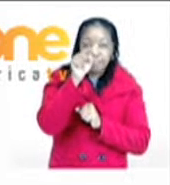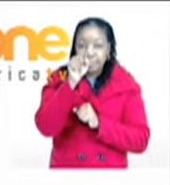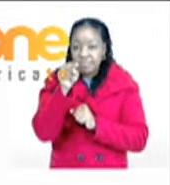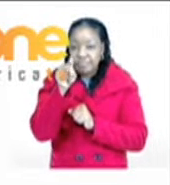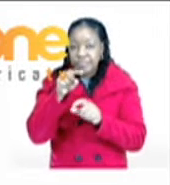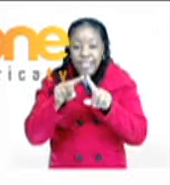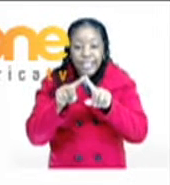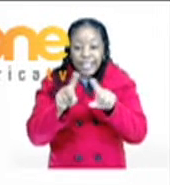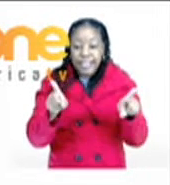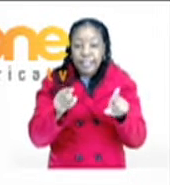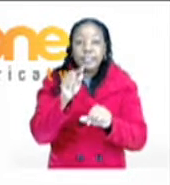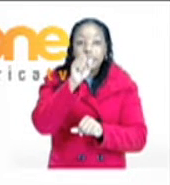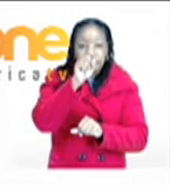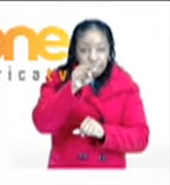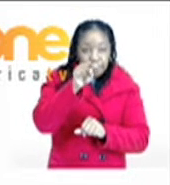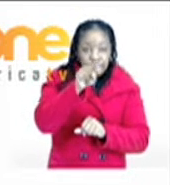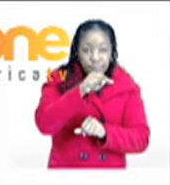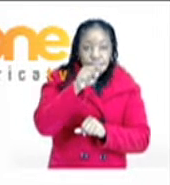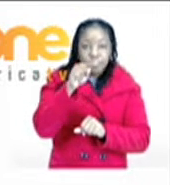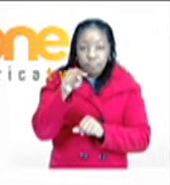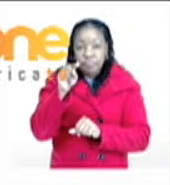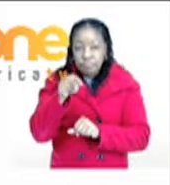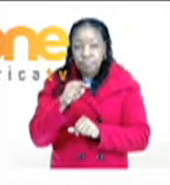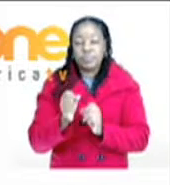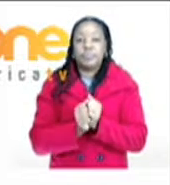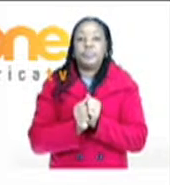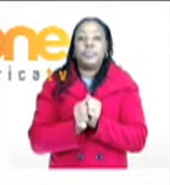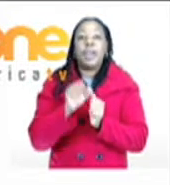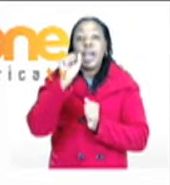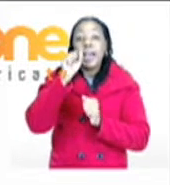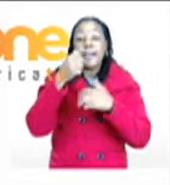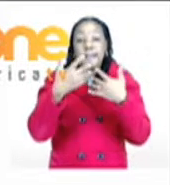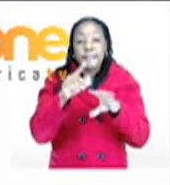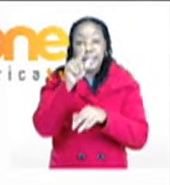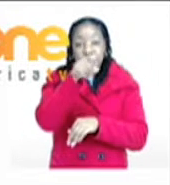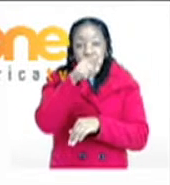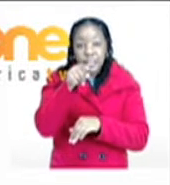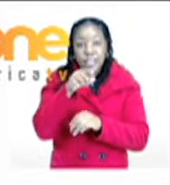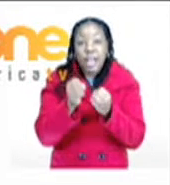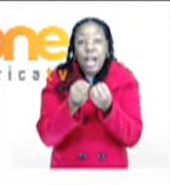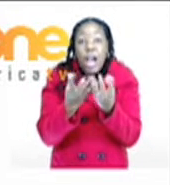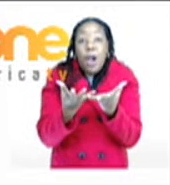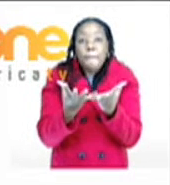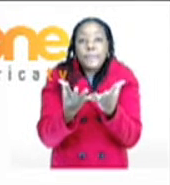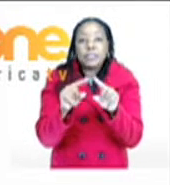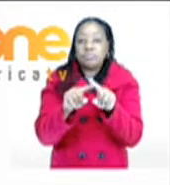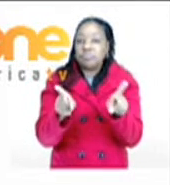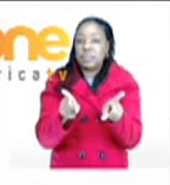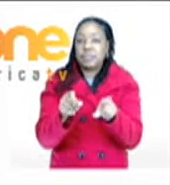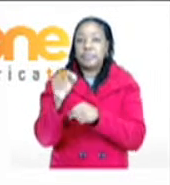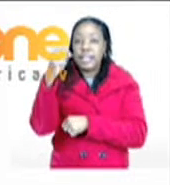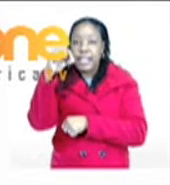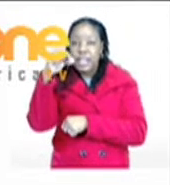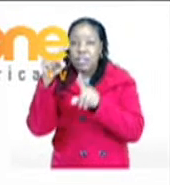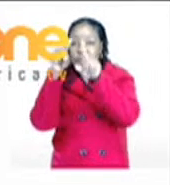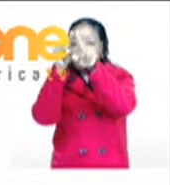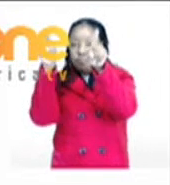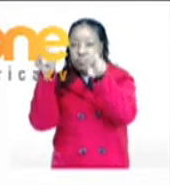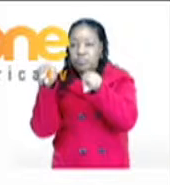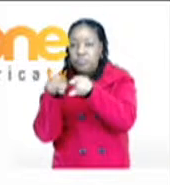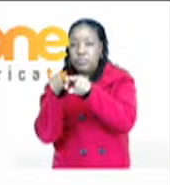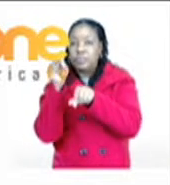different and count how many differences did you find, and write the number